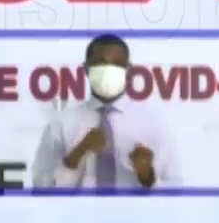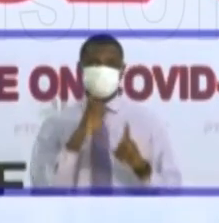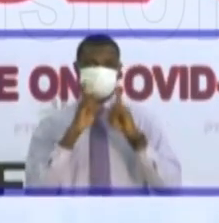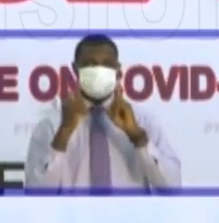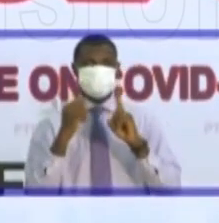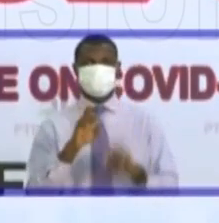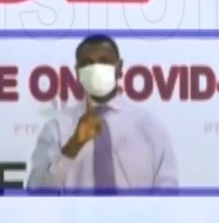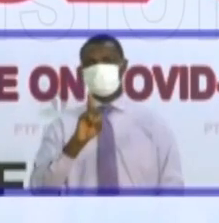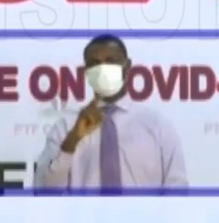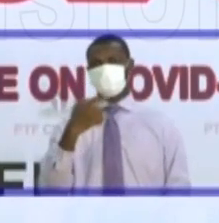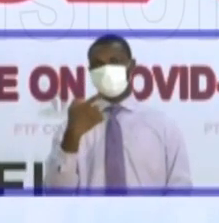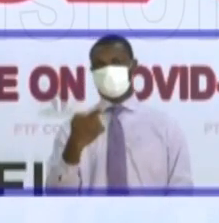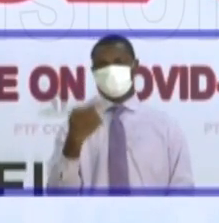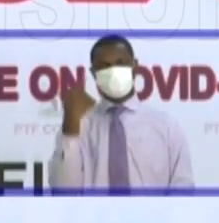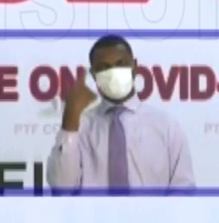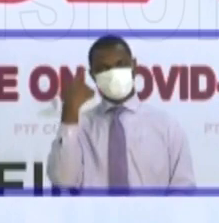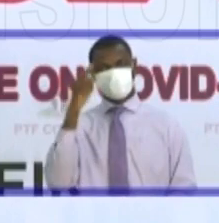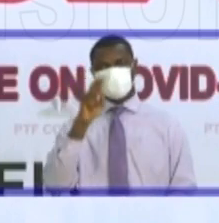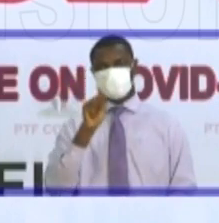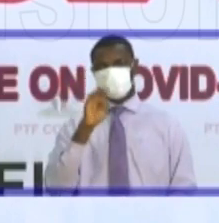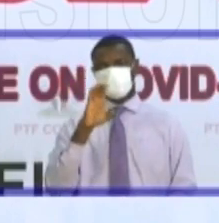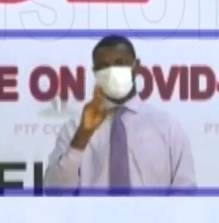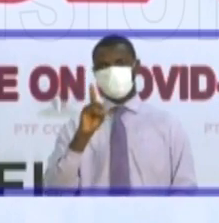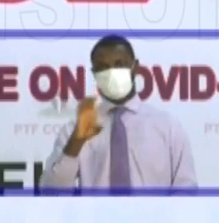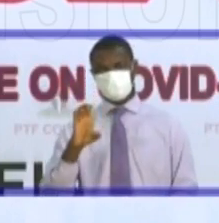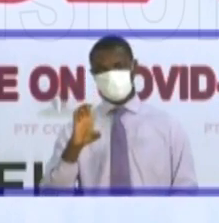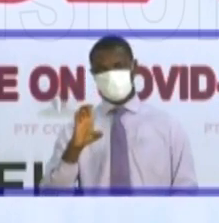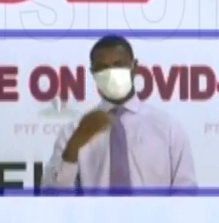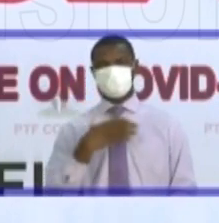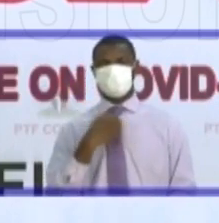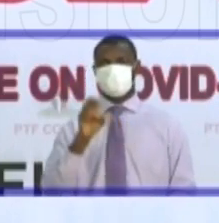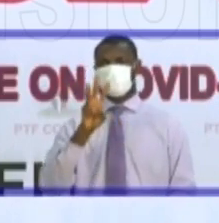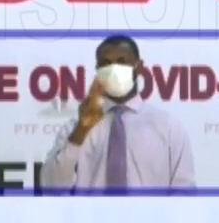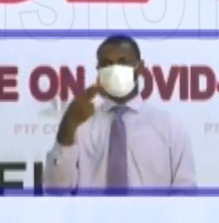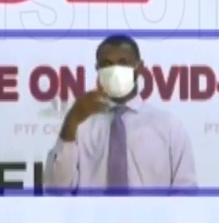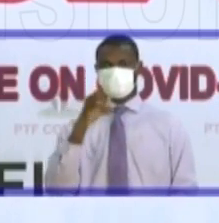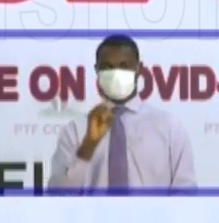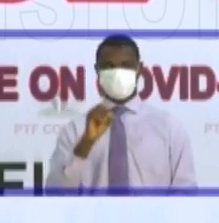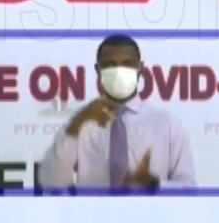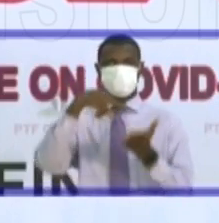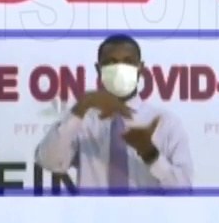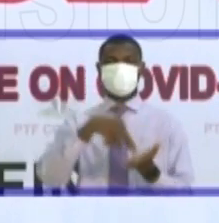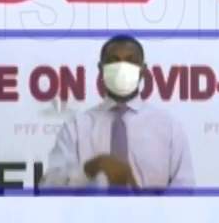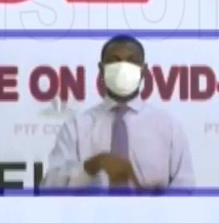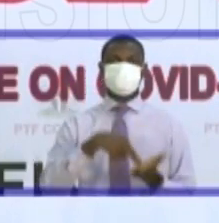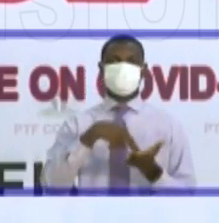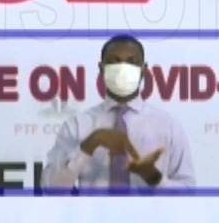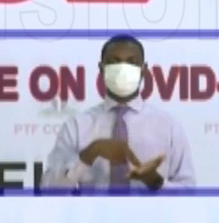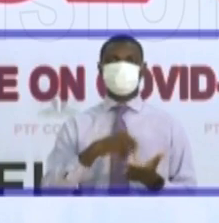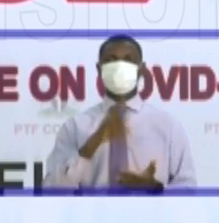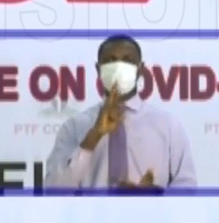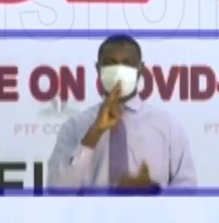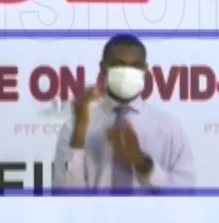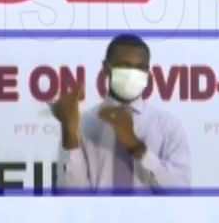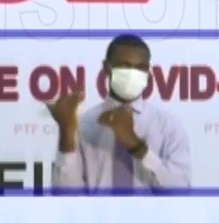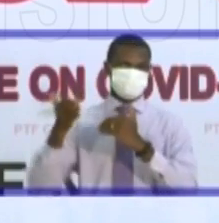DG of the Nigerian Center for Disease Control and the WHO representative are expected back